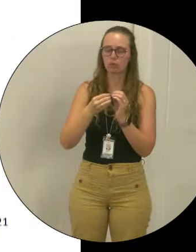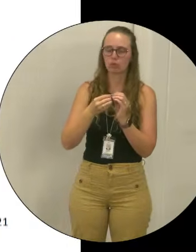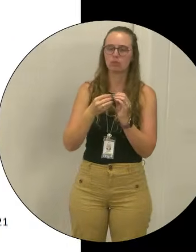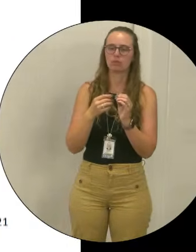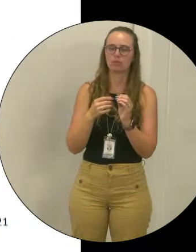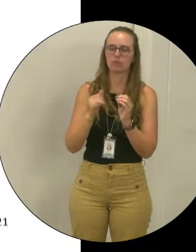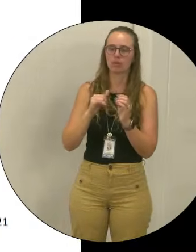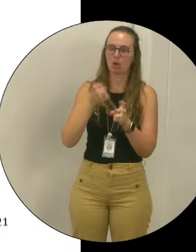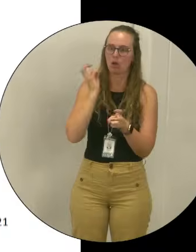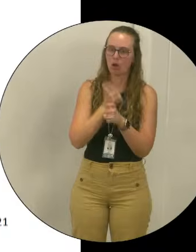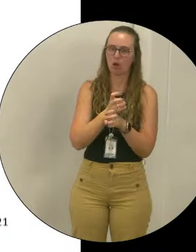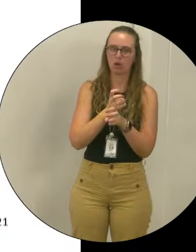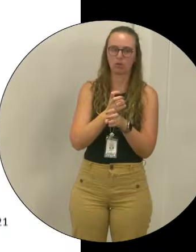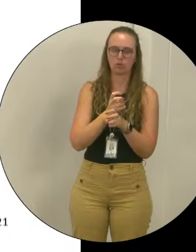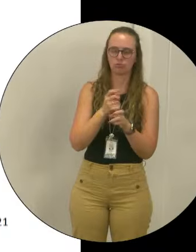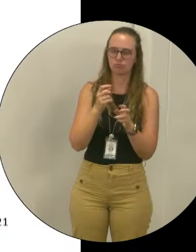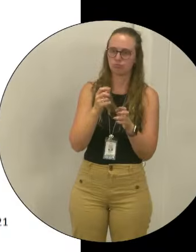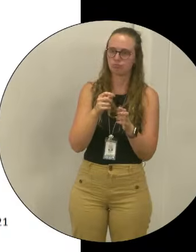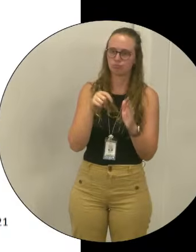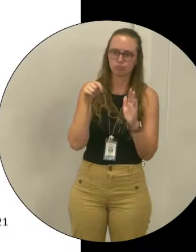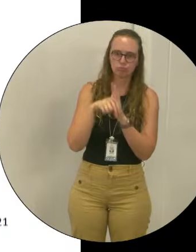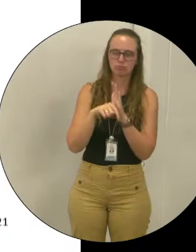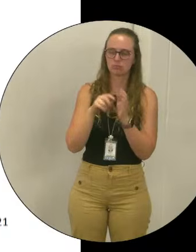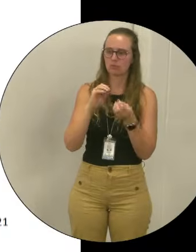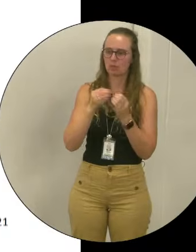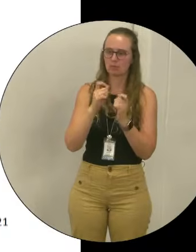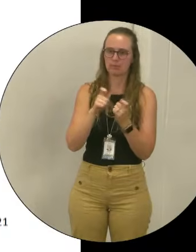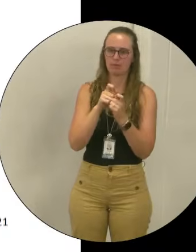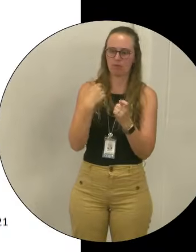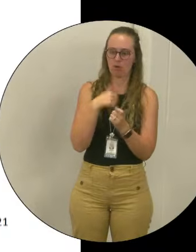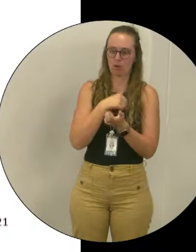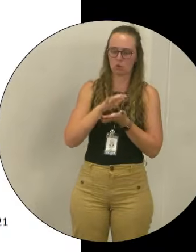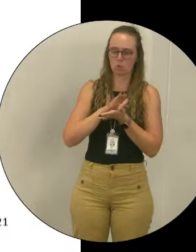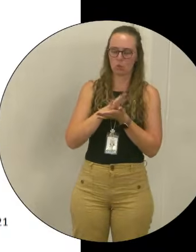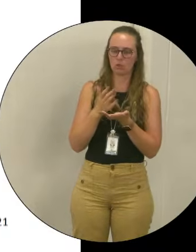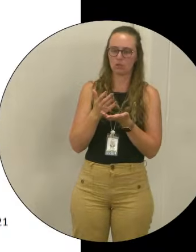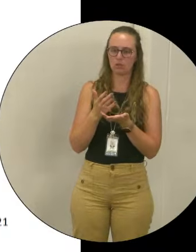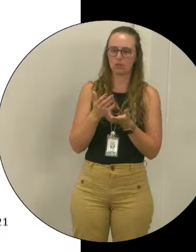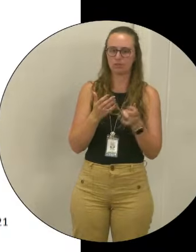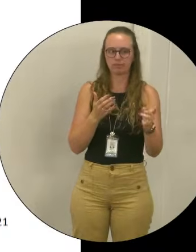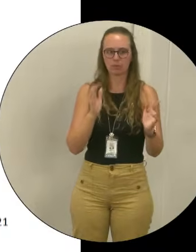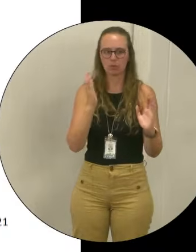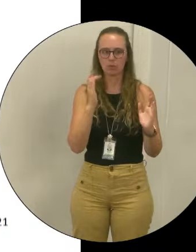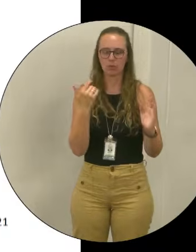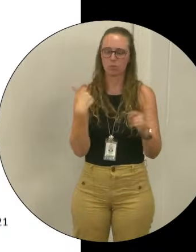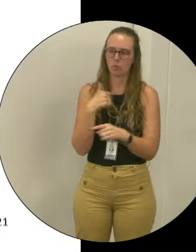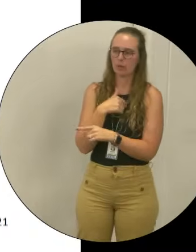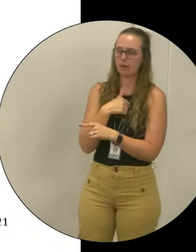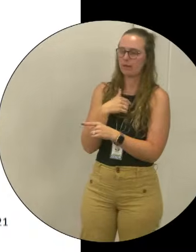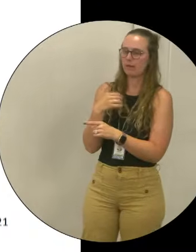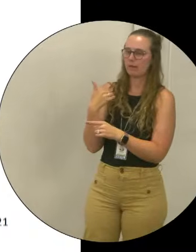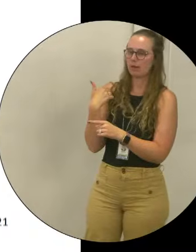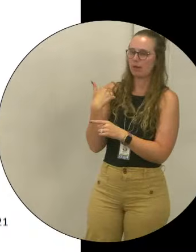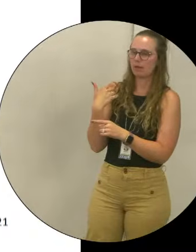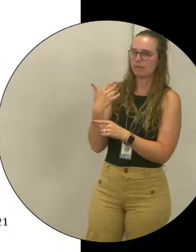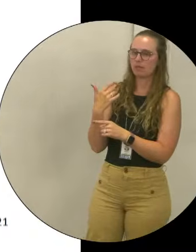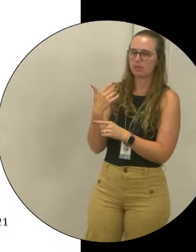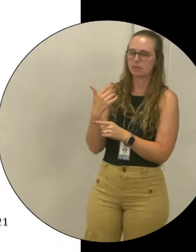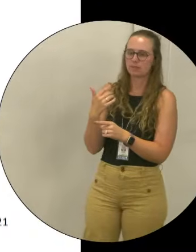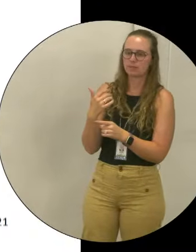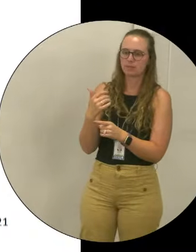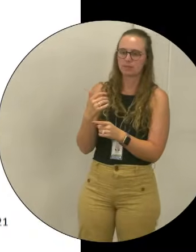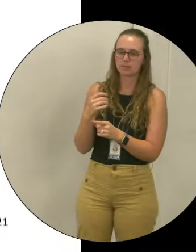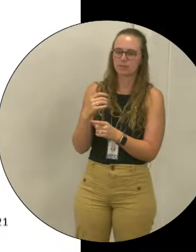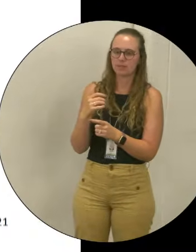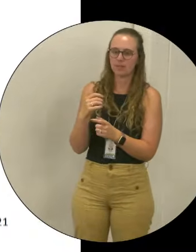are like hard numbers that are true to our campus, versus we all have we have an incentive to make sure that these numbers